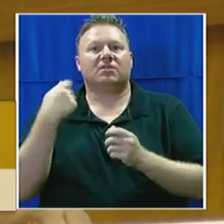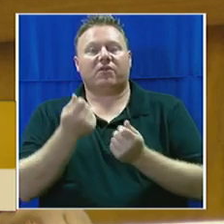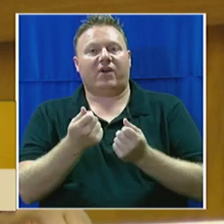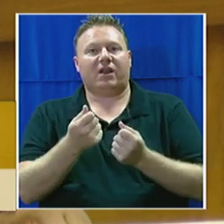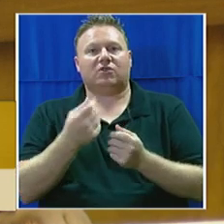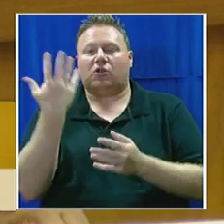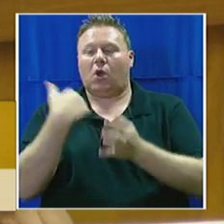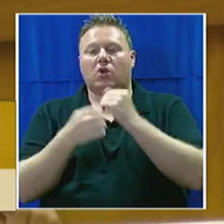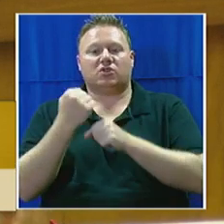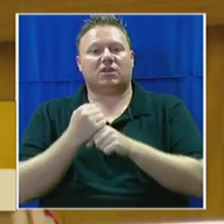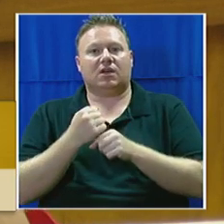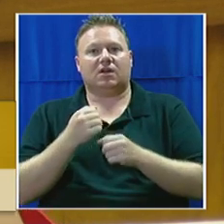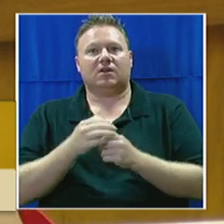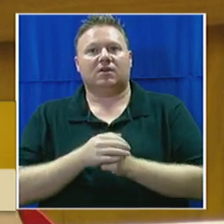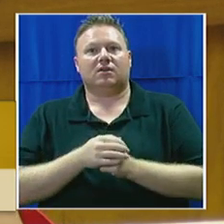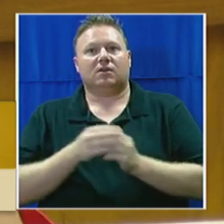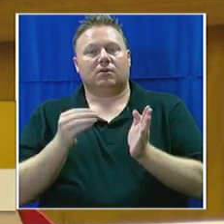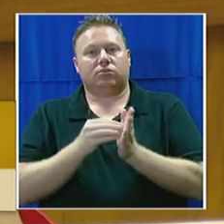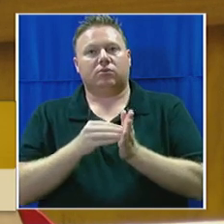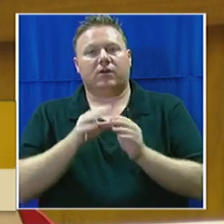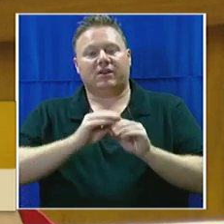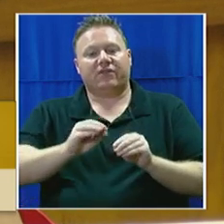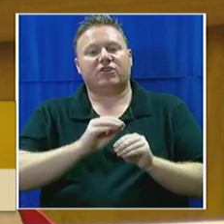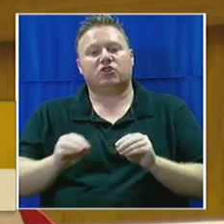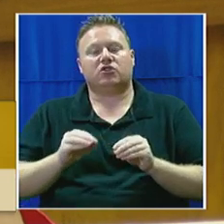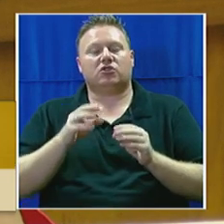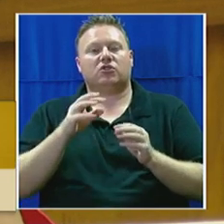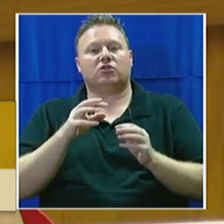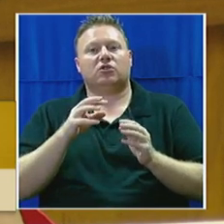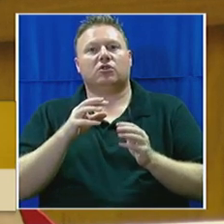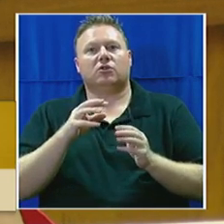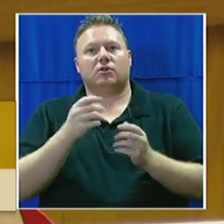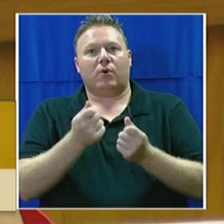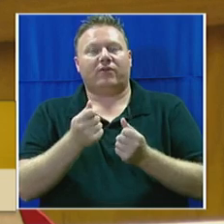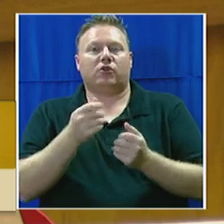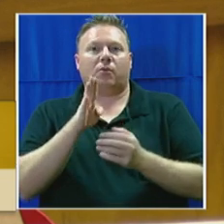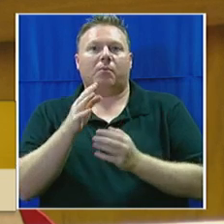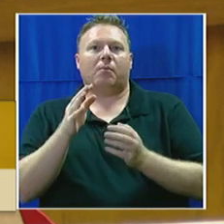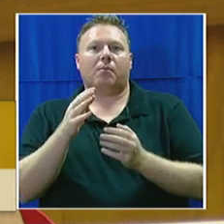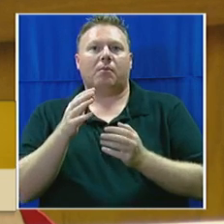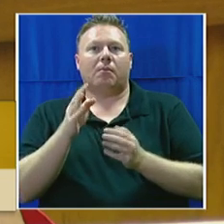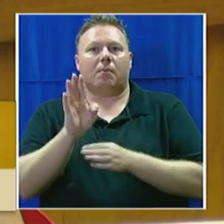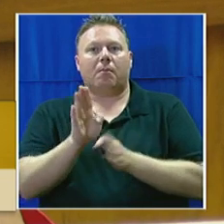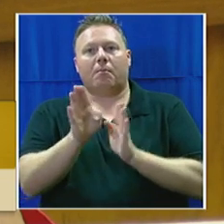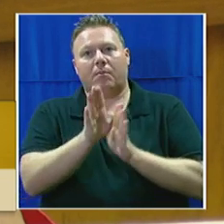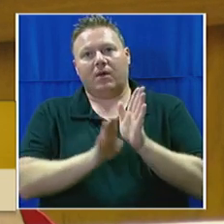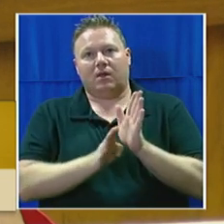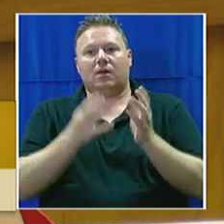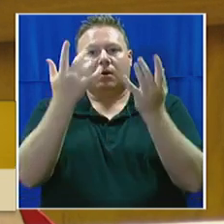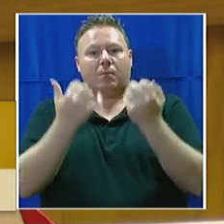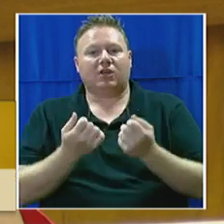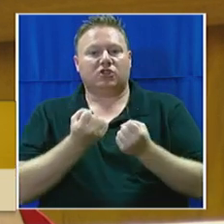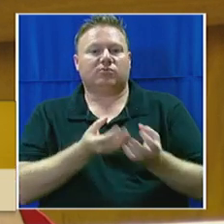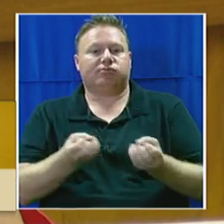last year and tabled yet another Division of Revenue bill and continues to present the same budget. Local government continues to get less